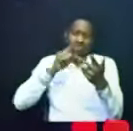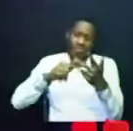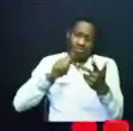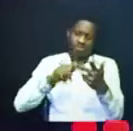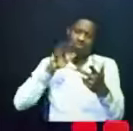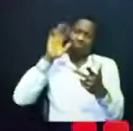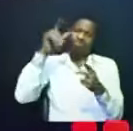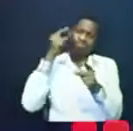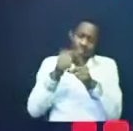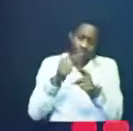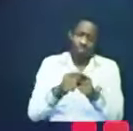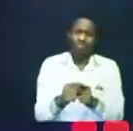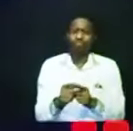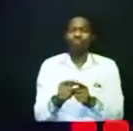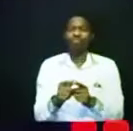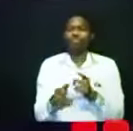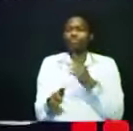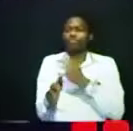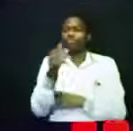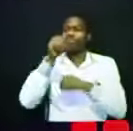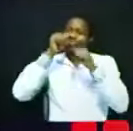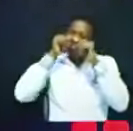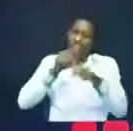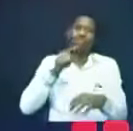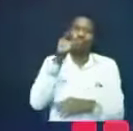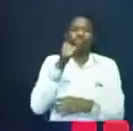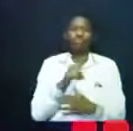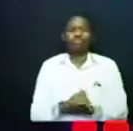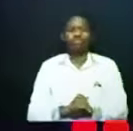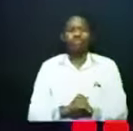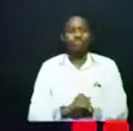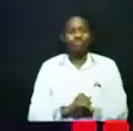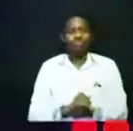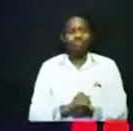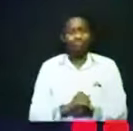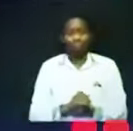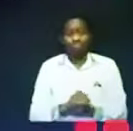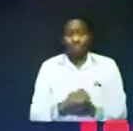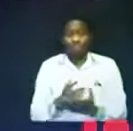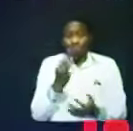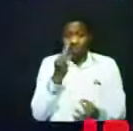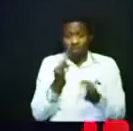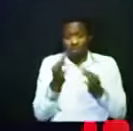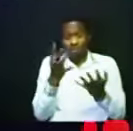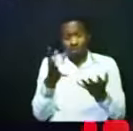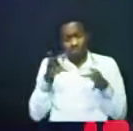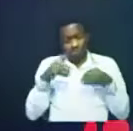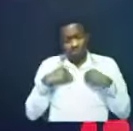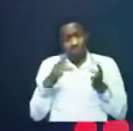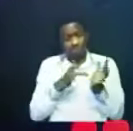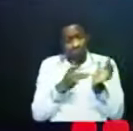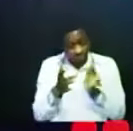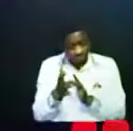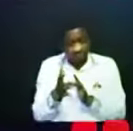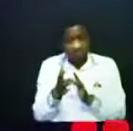word. God bless you. Now, wherever you are, you want to give your life to Jesus,